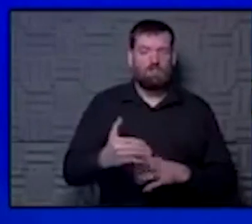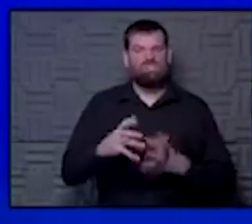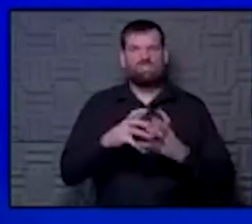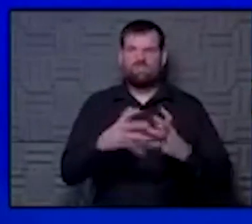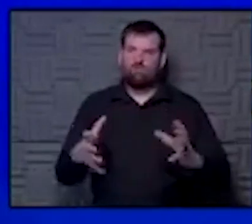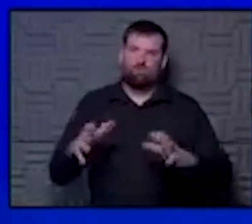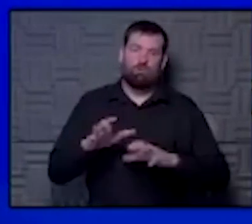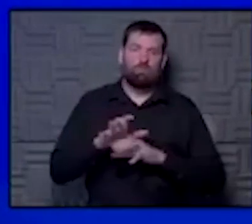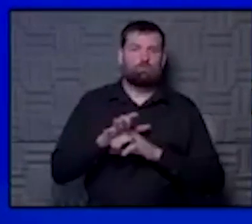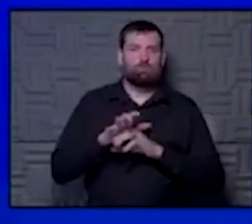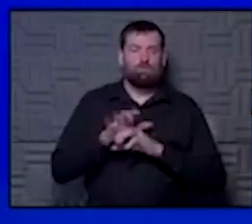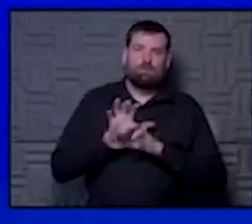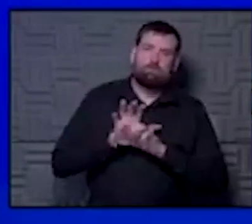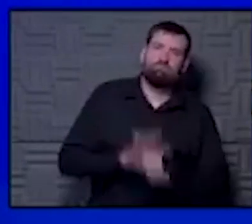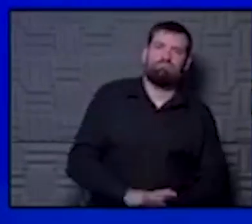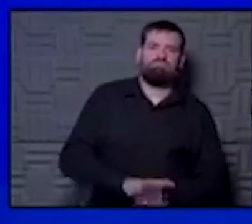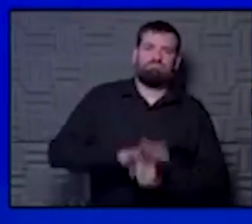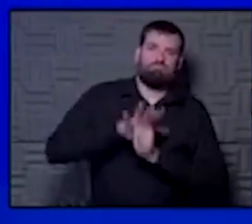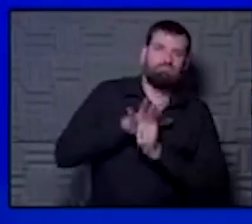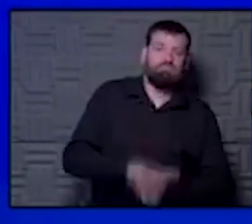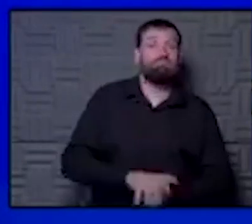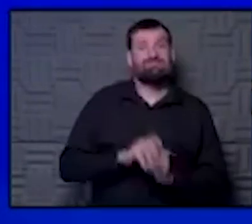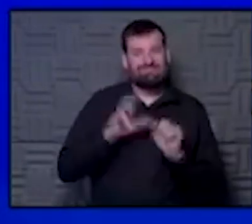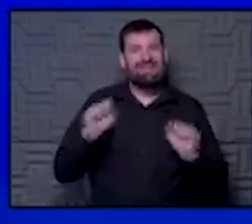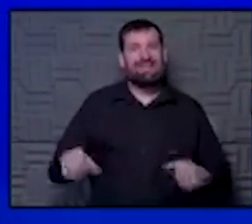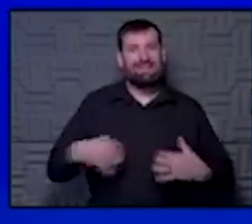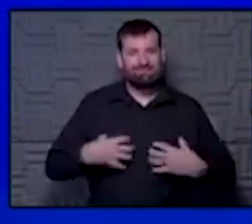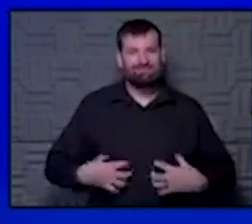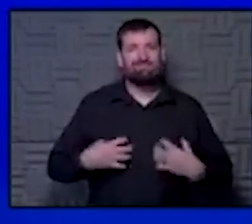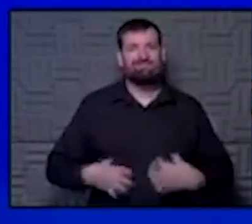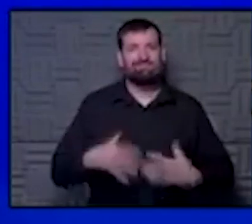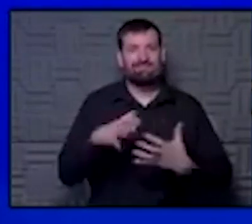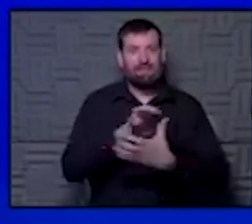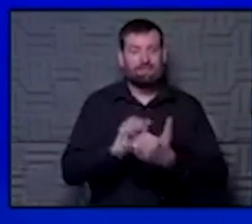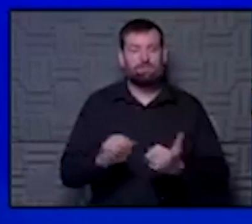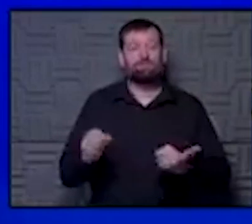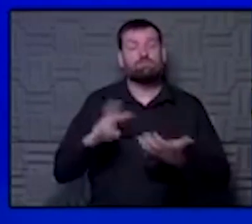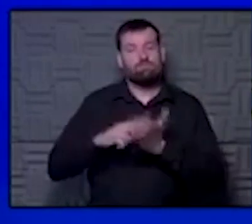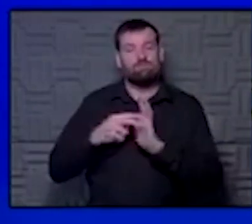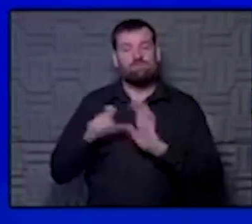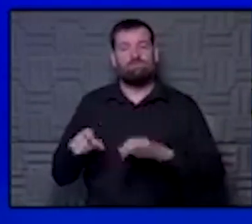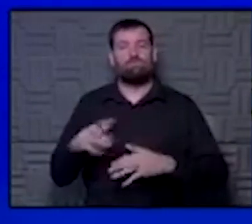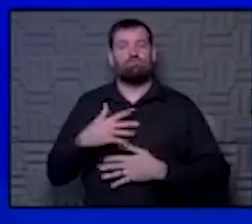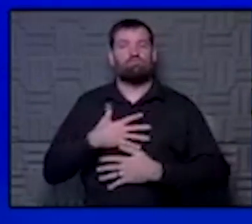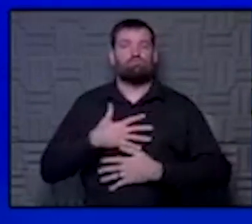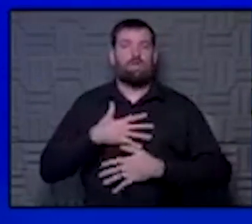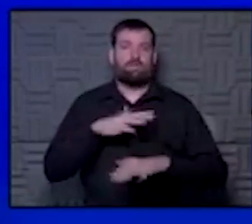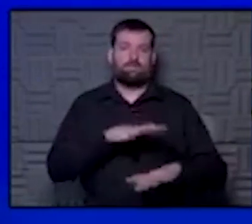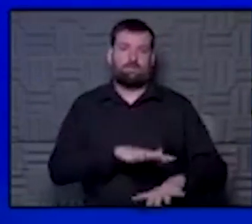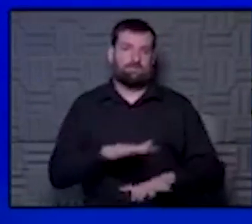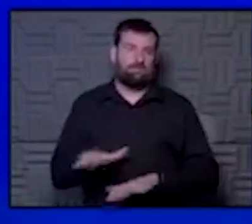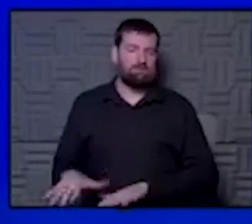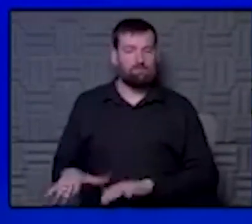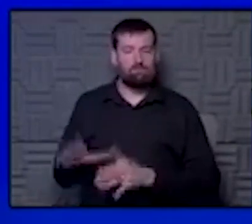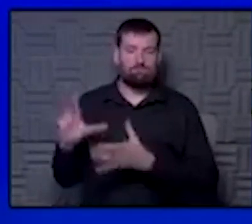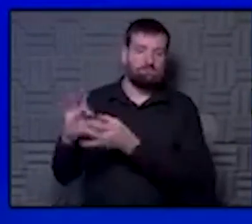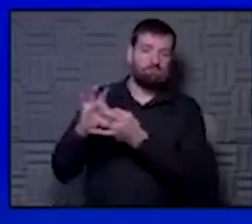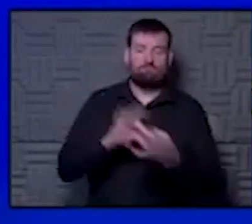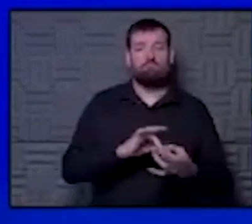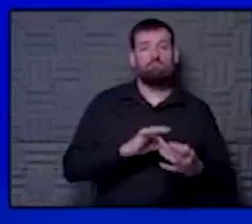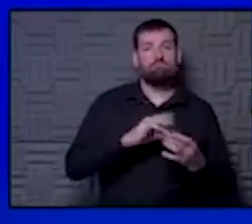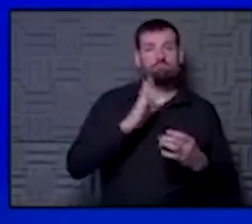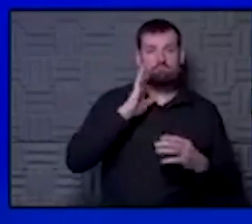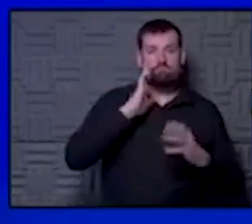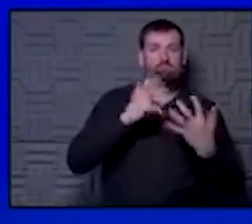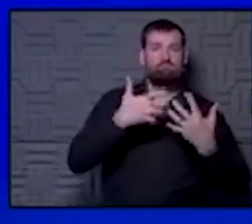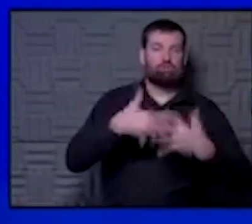to put air into your lungs that we can damage the lung, and we have to rest your lung. And the way we do that is we hook you up to a bedside machine